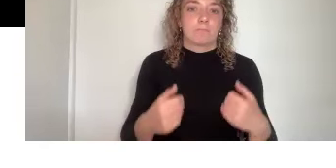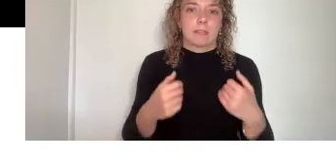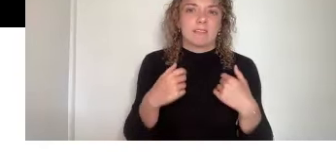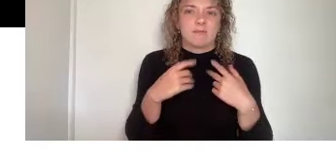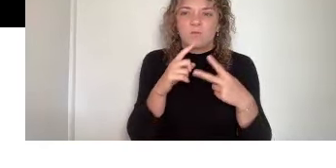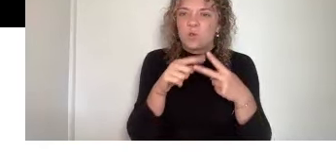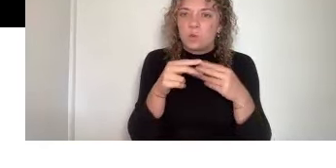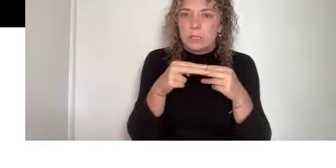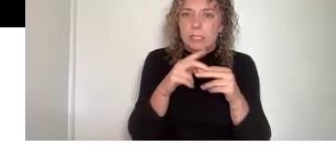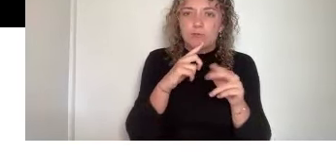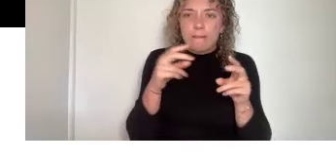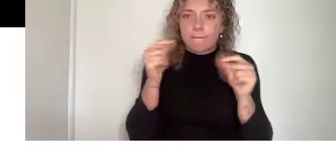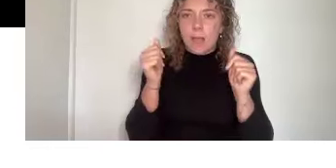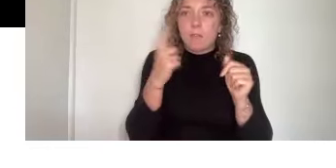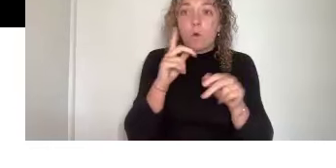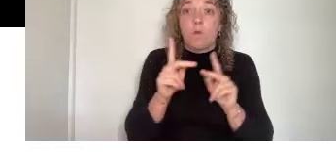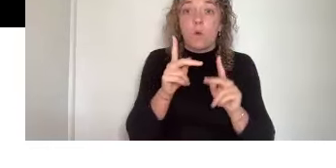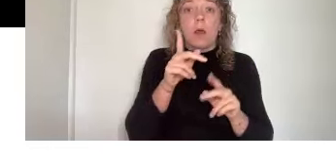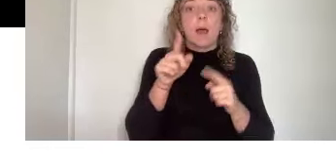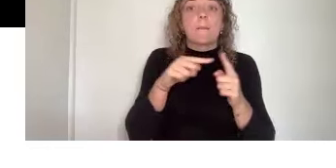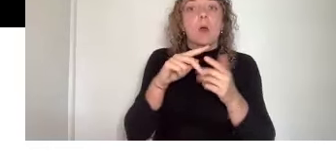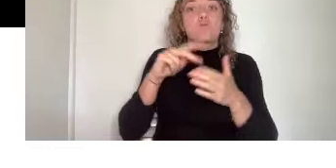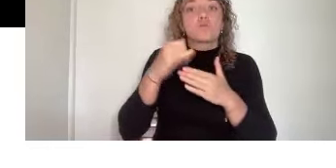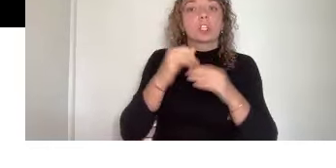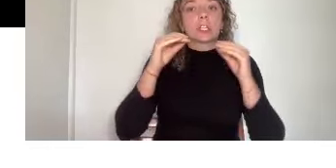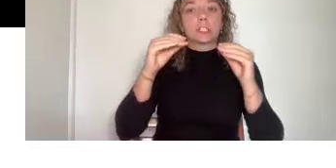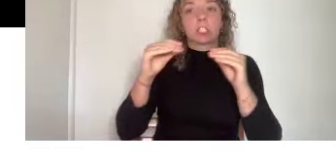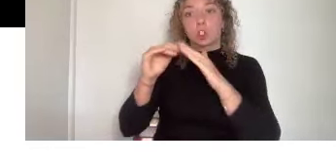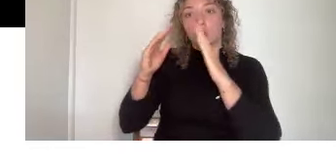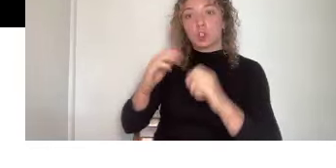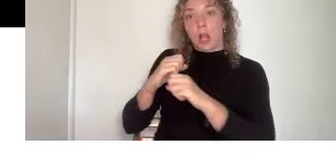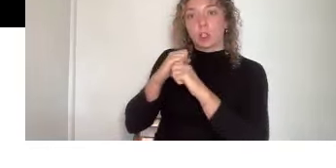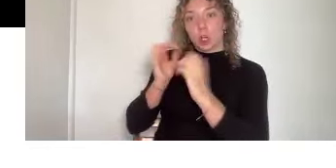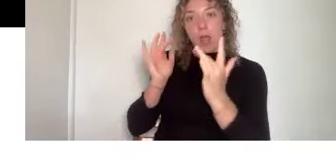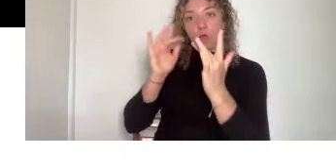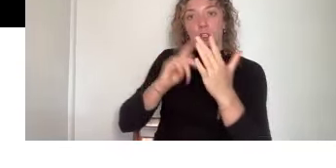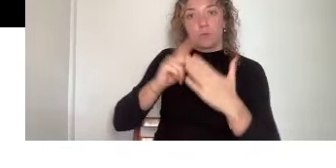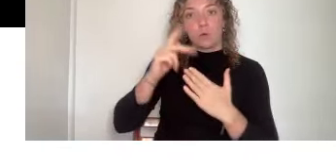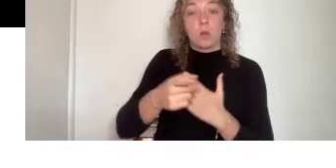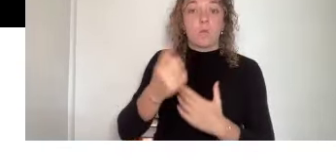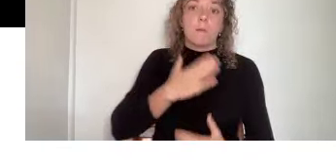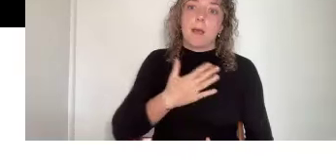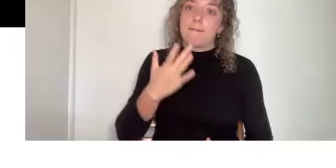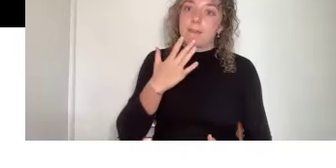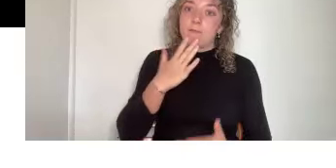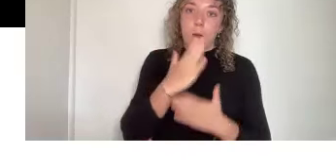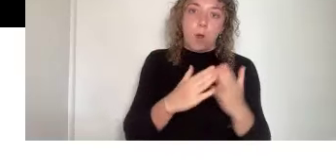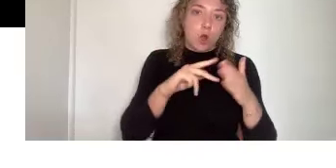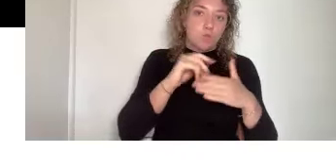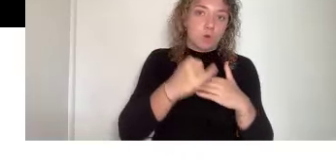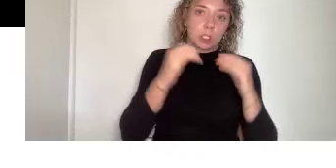really fast for folks about Project Teach's Shelter Outreach Program, which is one of my favorite things of Project